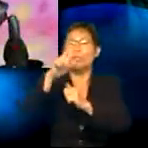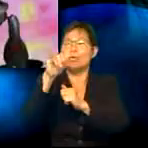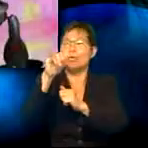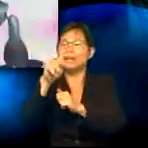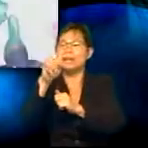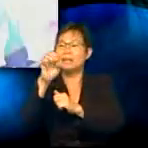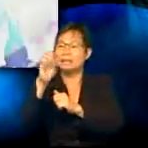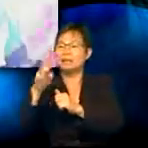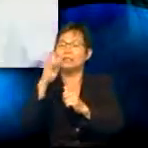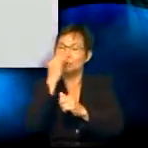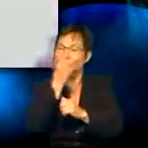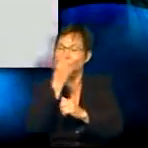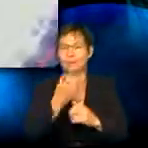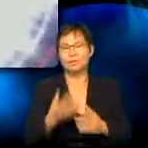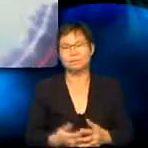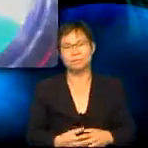Ta-da!